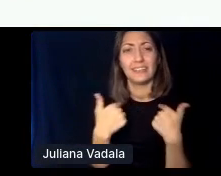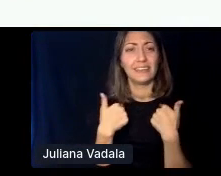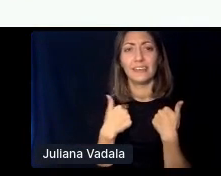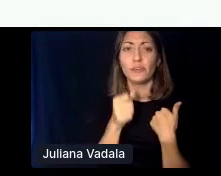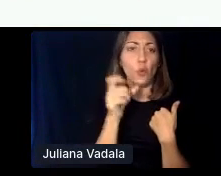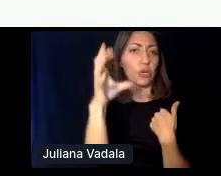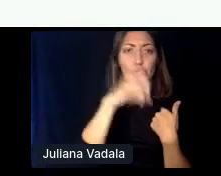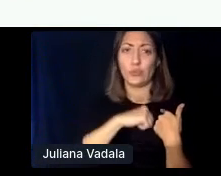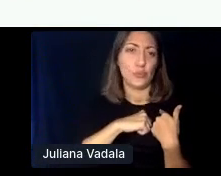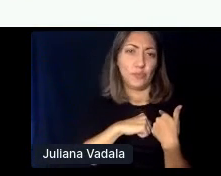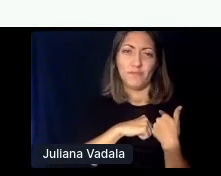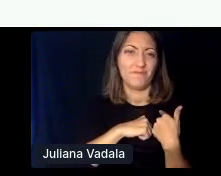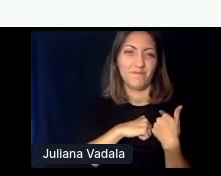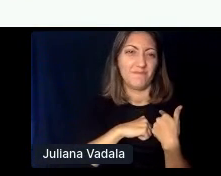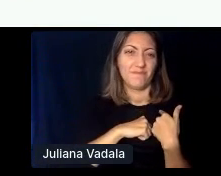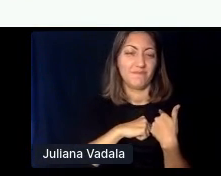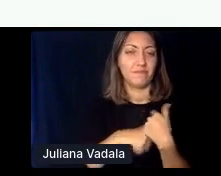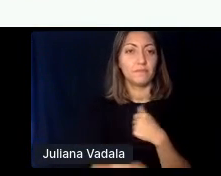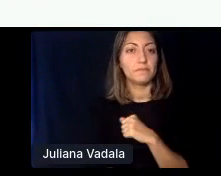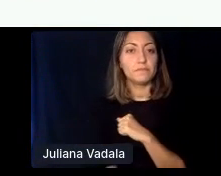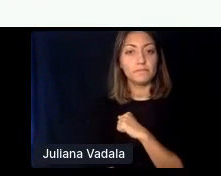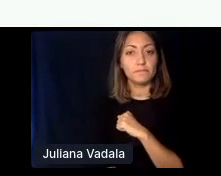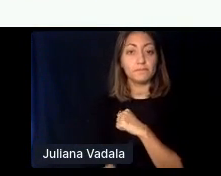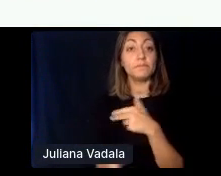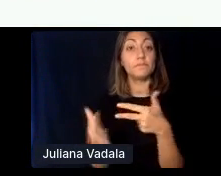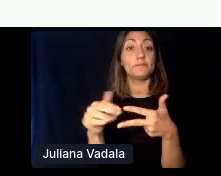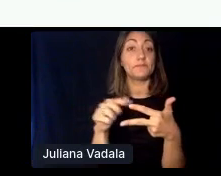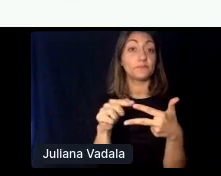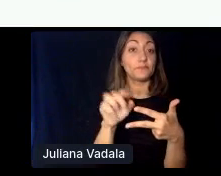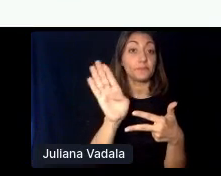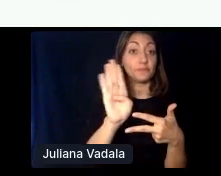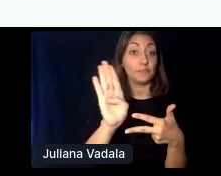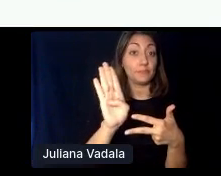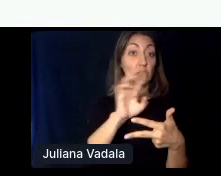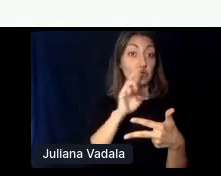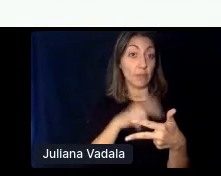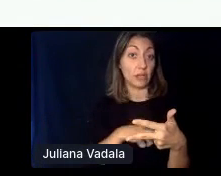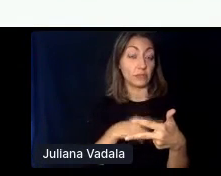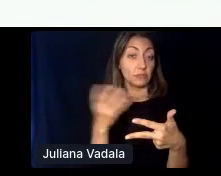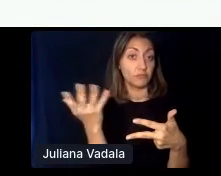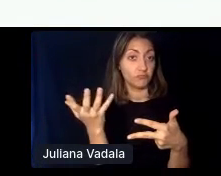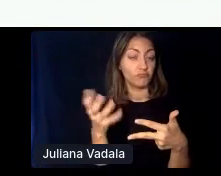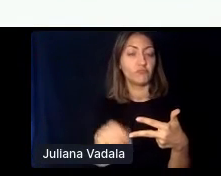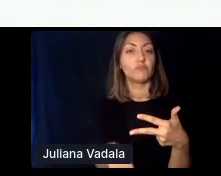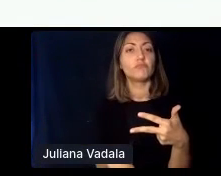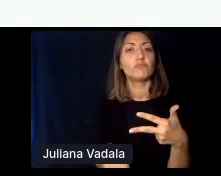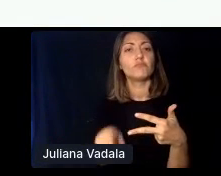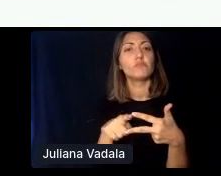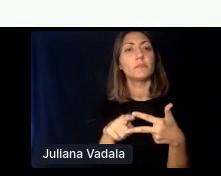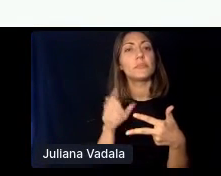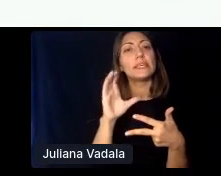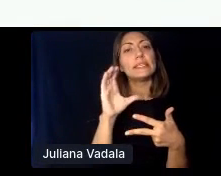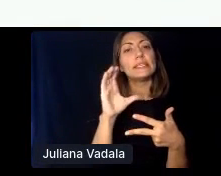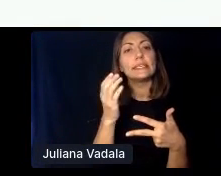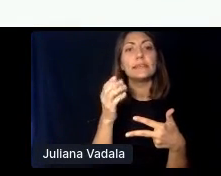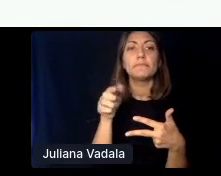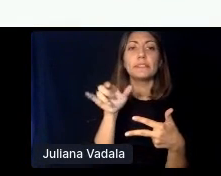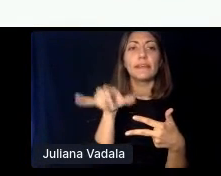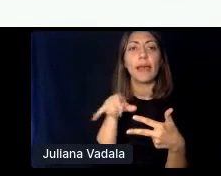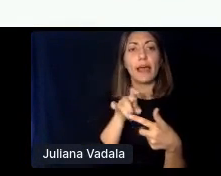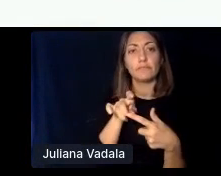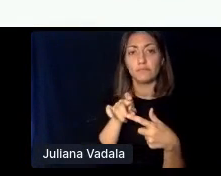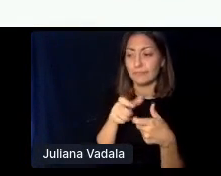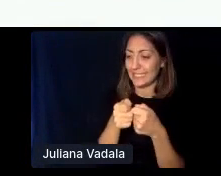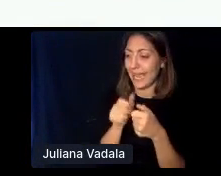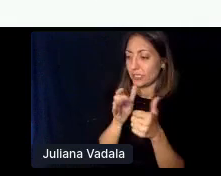texting. And then to unpack the second response, the texter is reading tone into a text message here when there isn't nearly